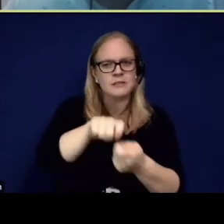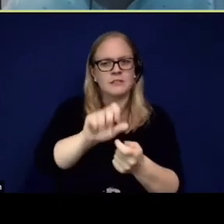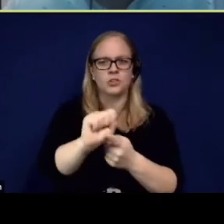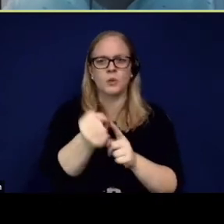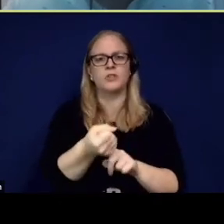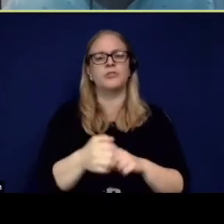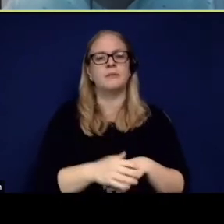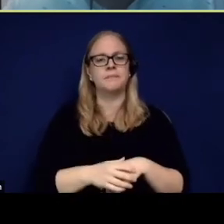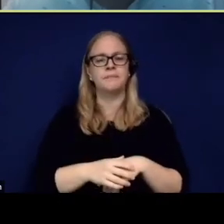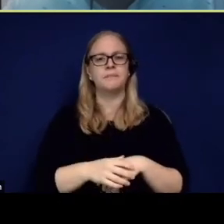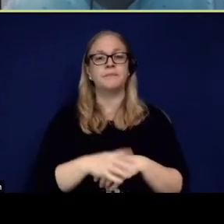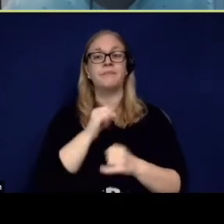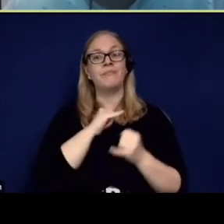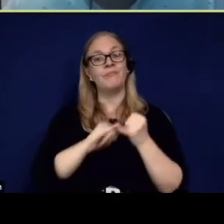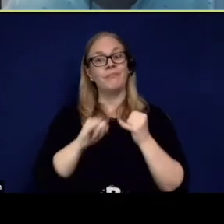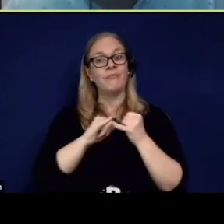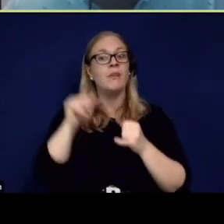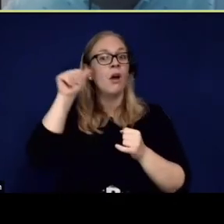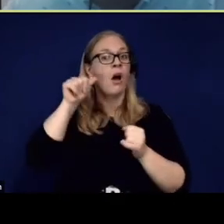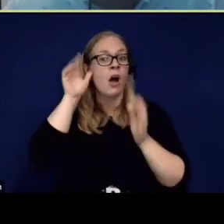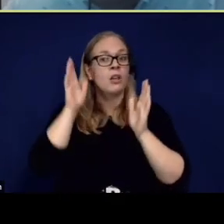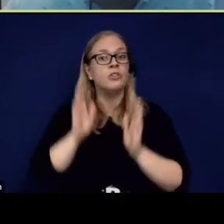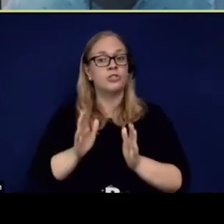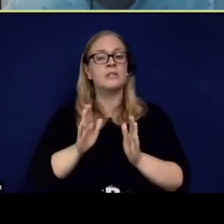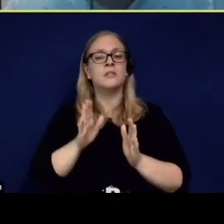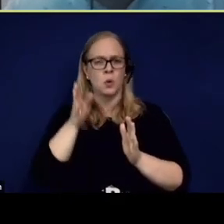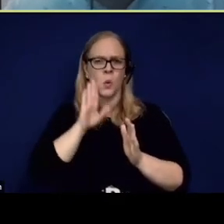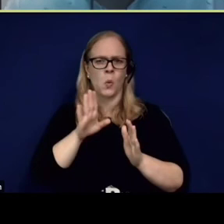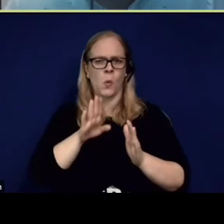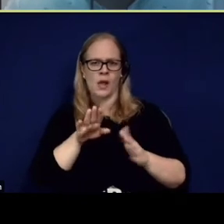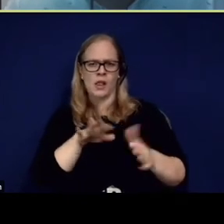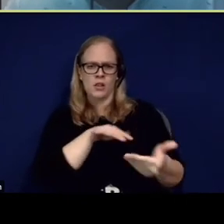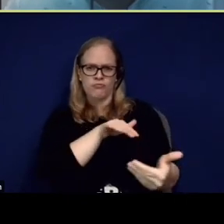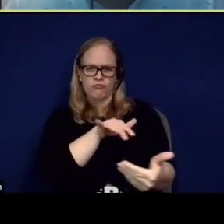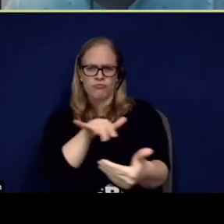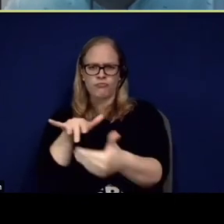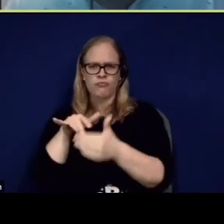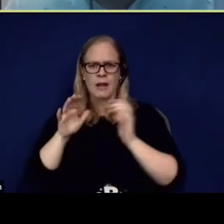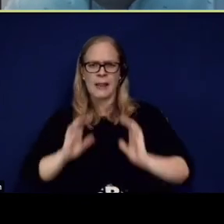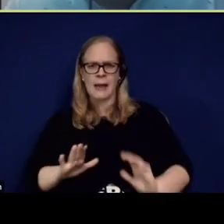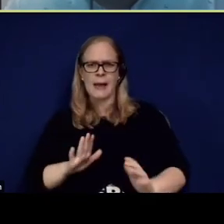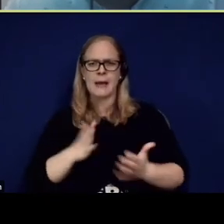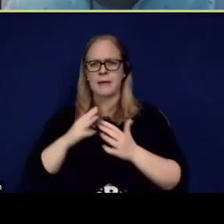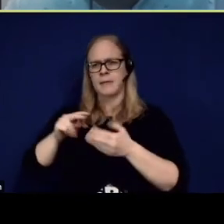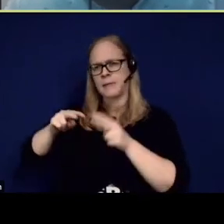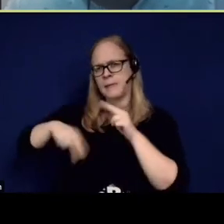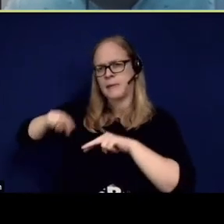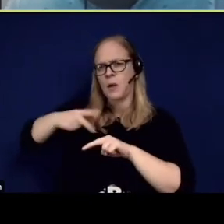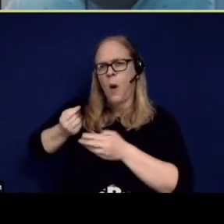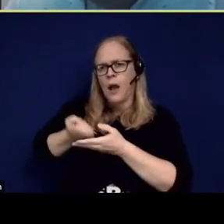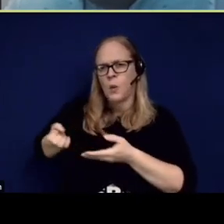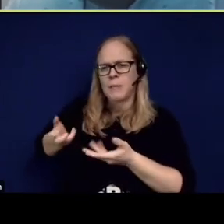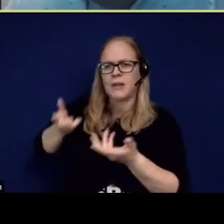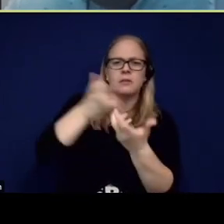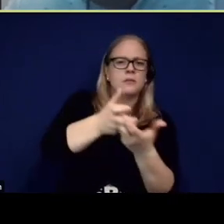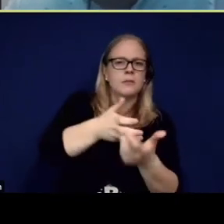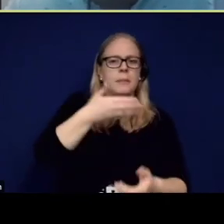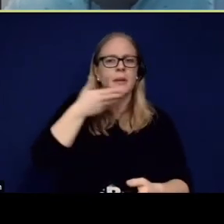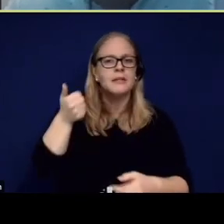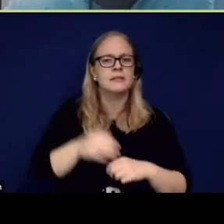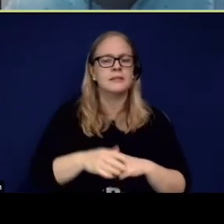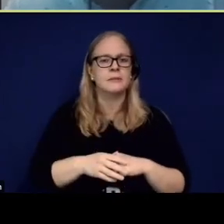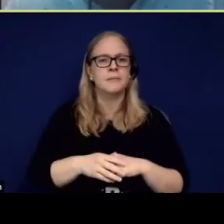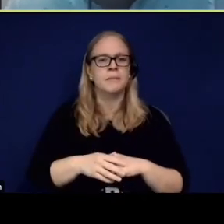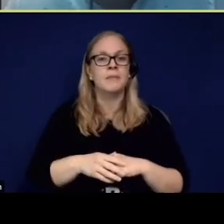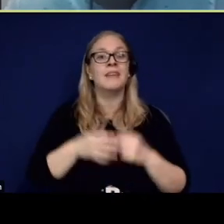work to determine what interventions best meet the client's needs. Have the intervention successfully met the need,